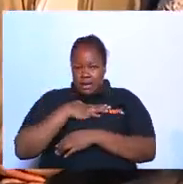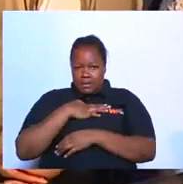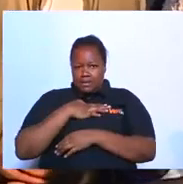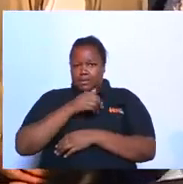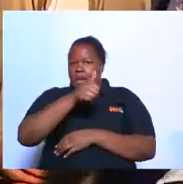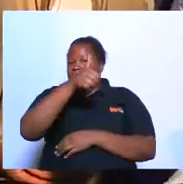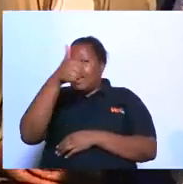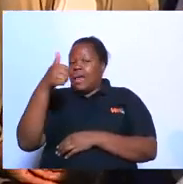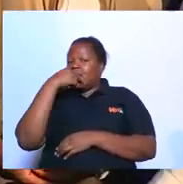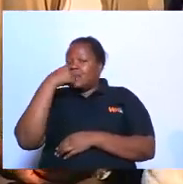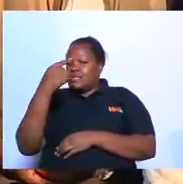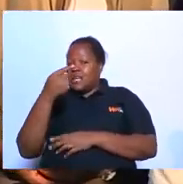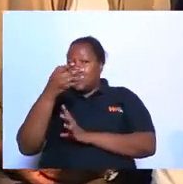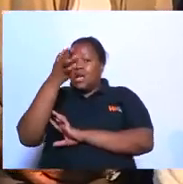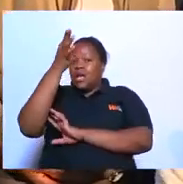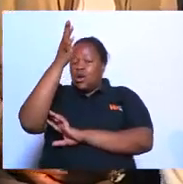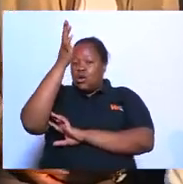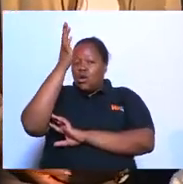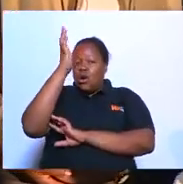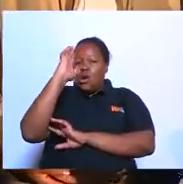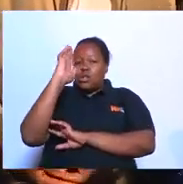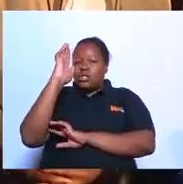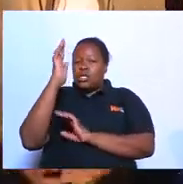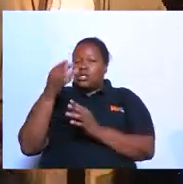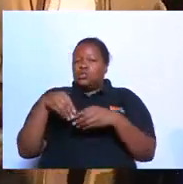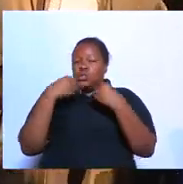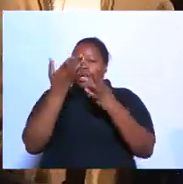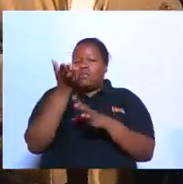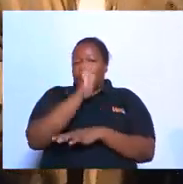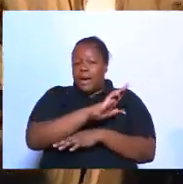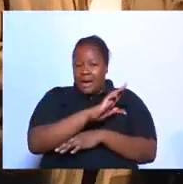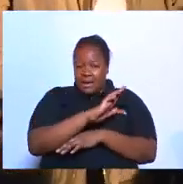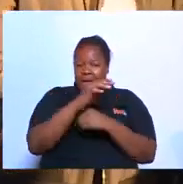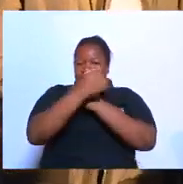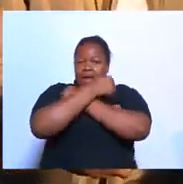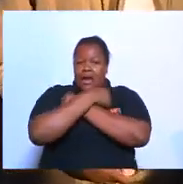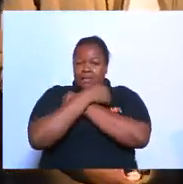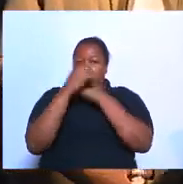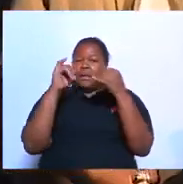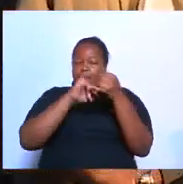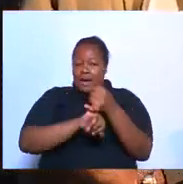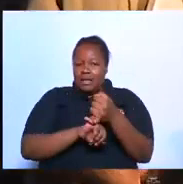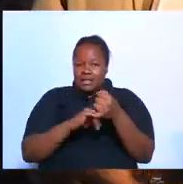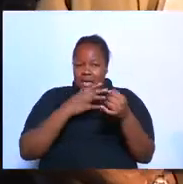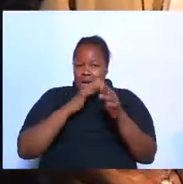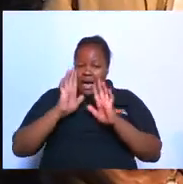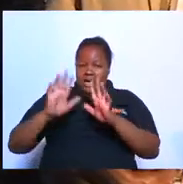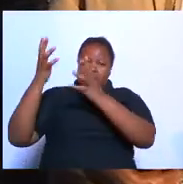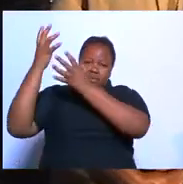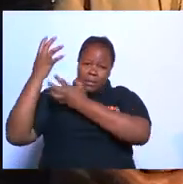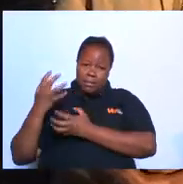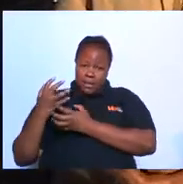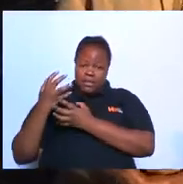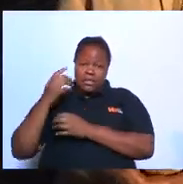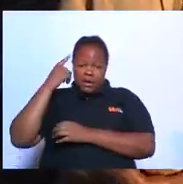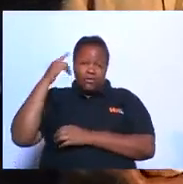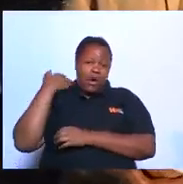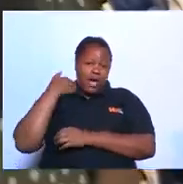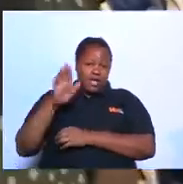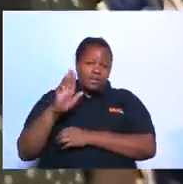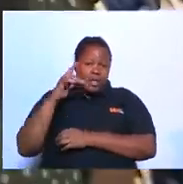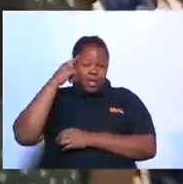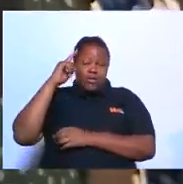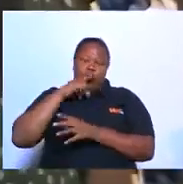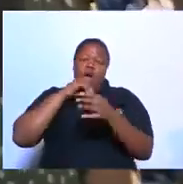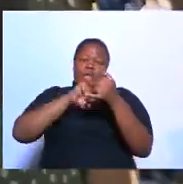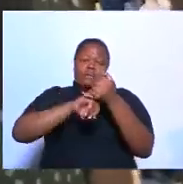so that may God May restore love in your marriage and leave this burden of hate from my husband this is